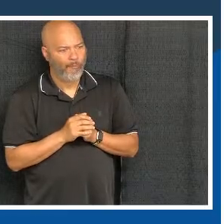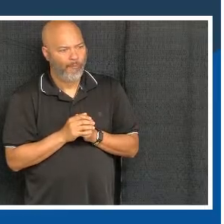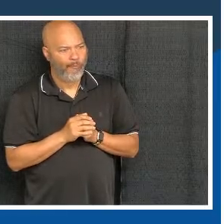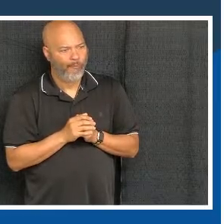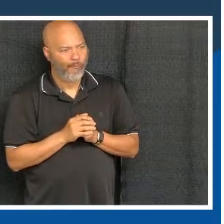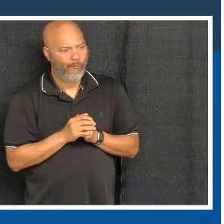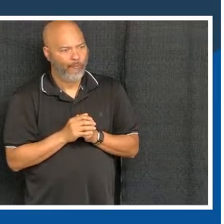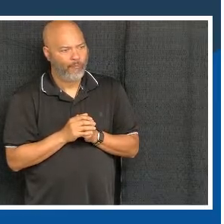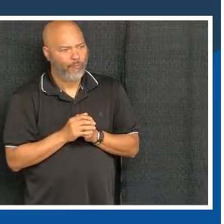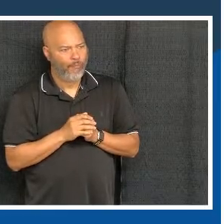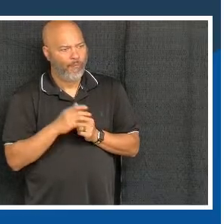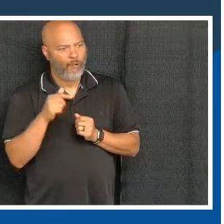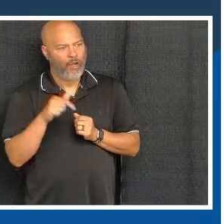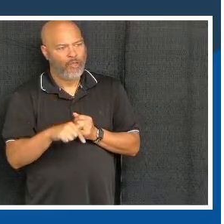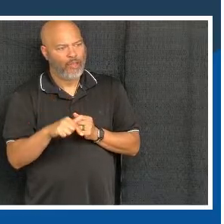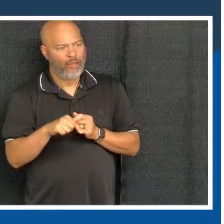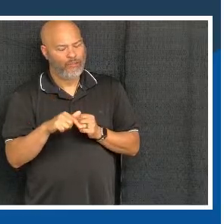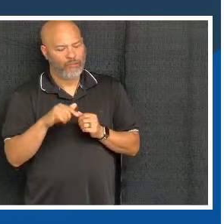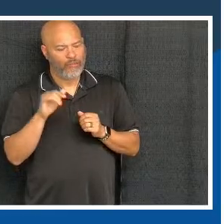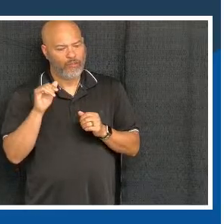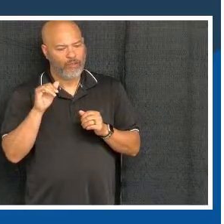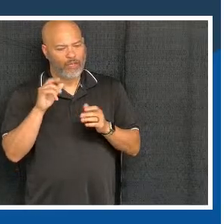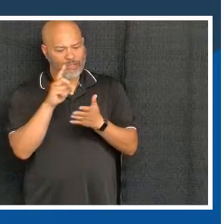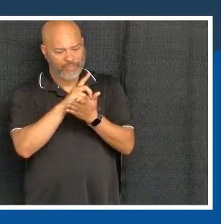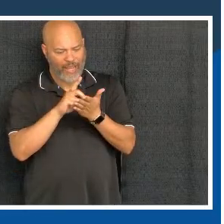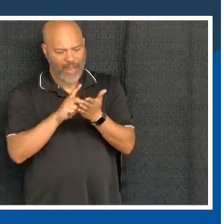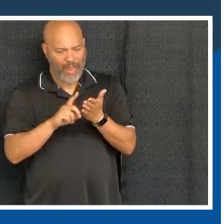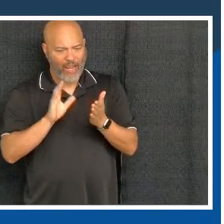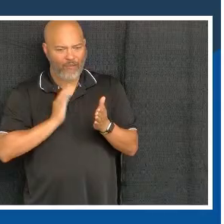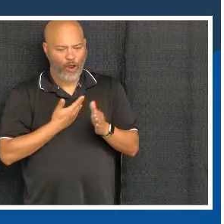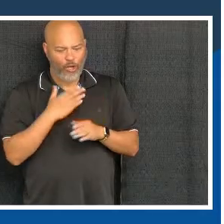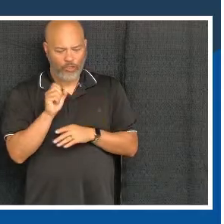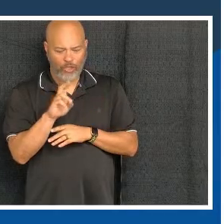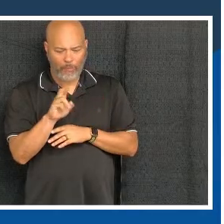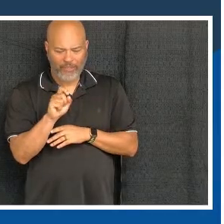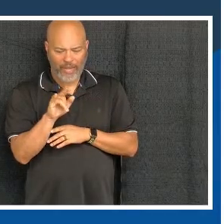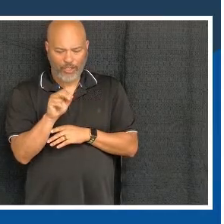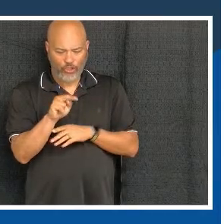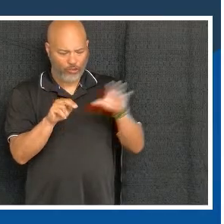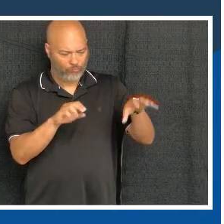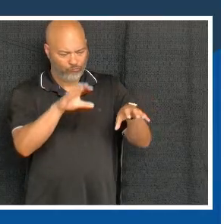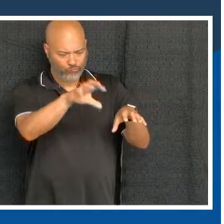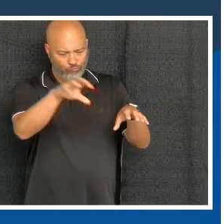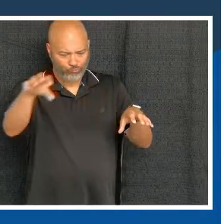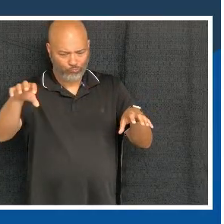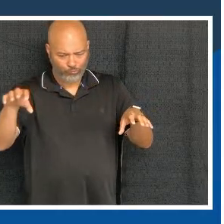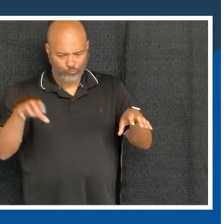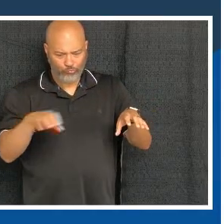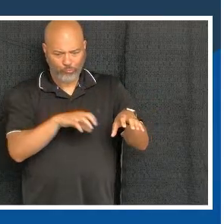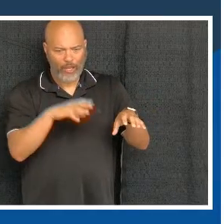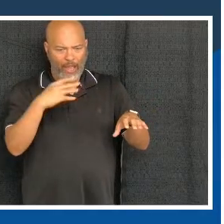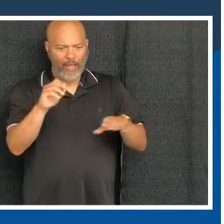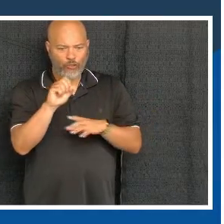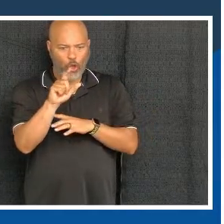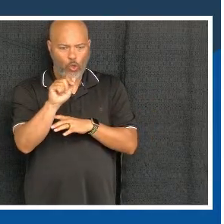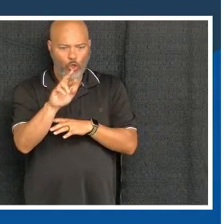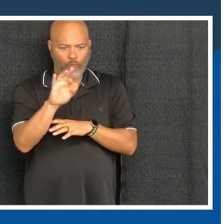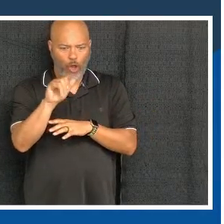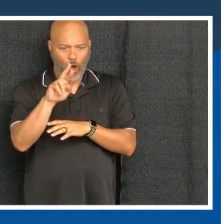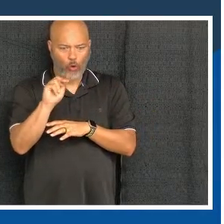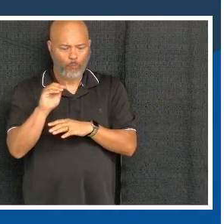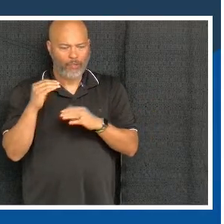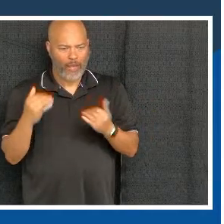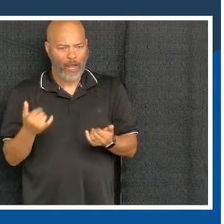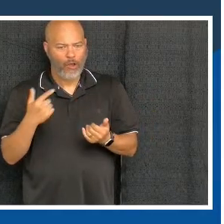this is a really just a layout of our current substations and where our solar farms are located as well. We currently